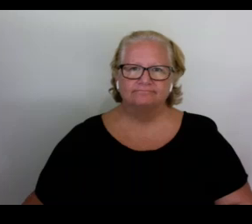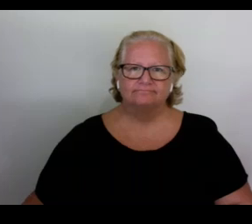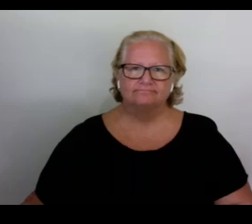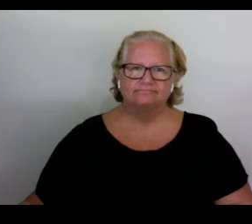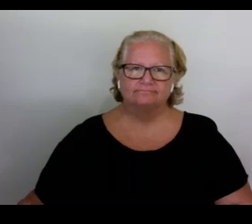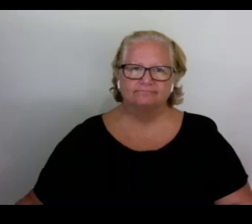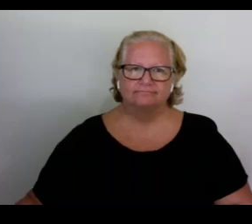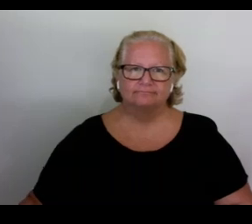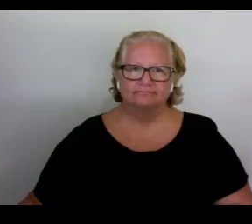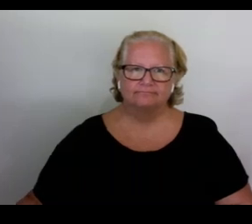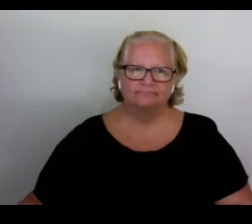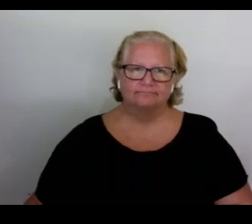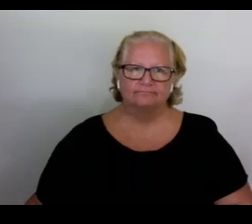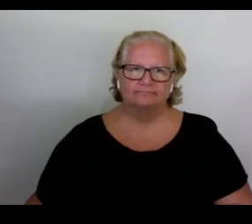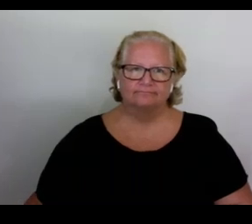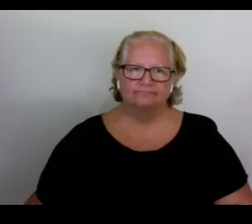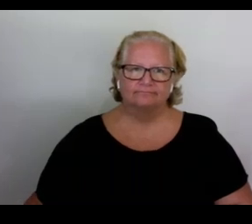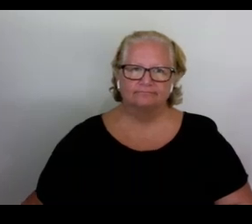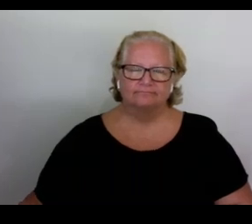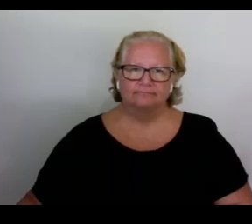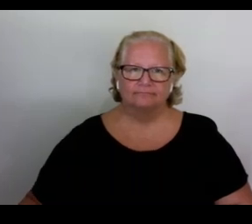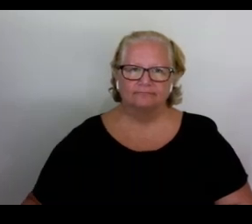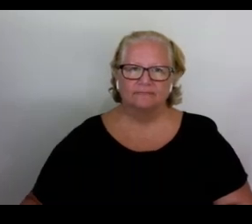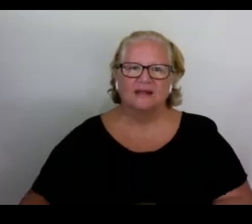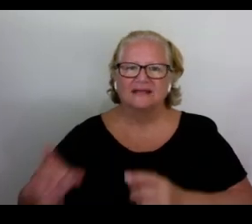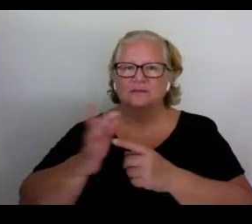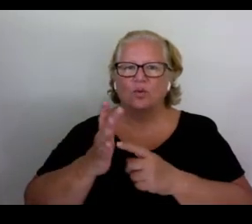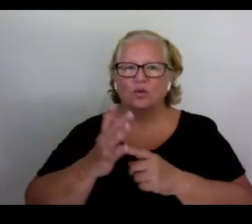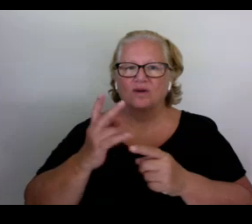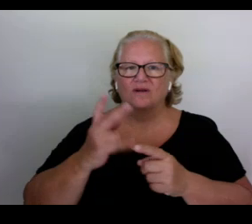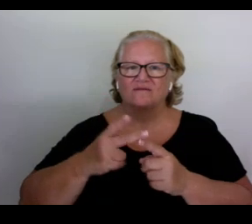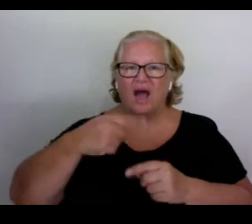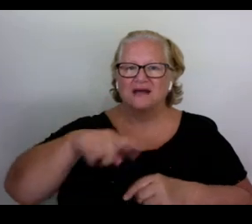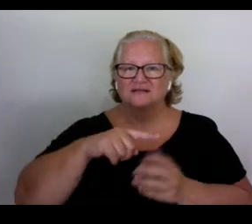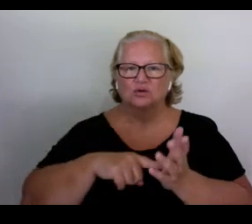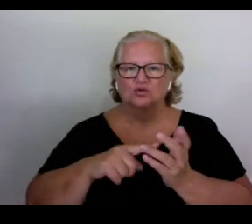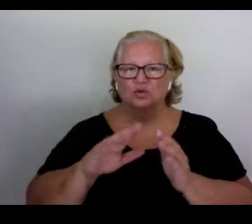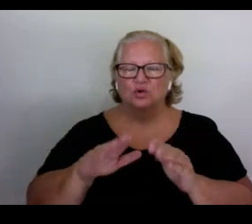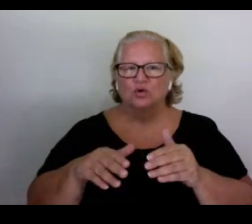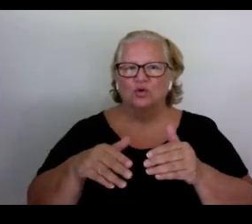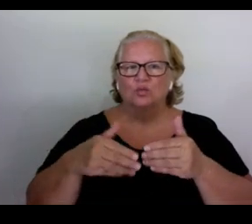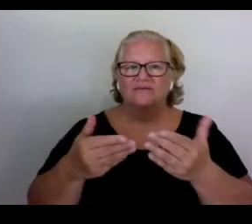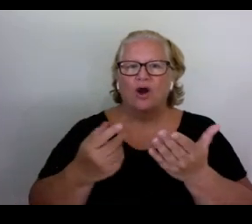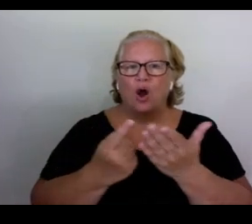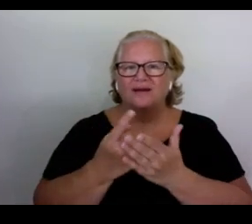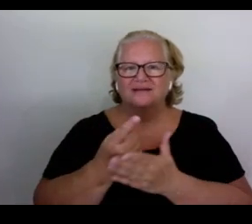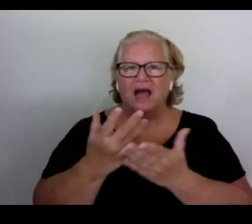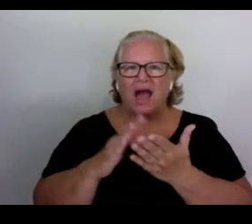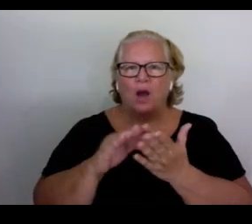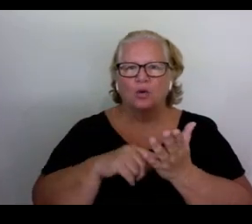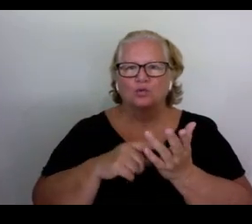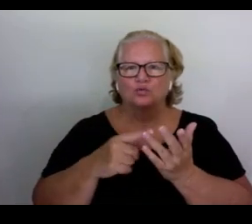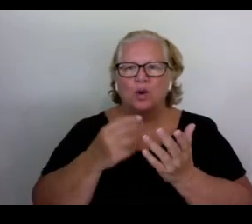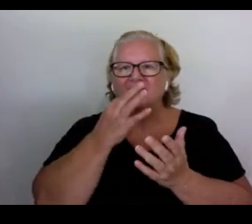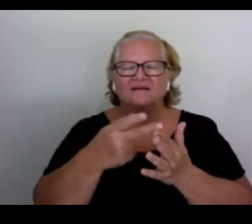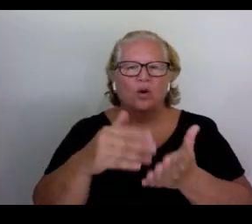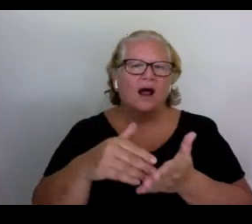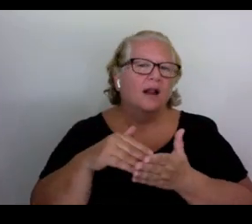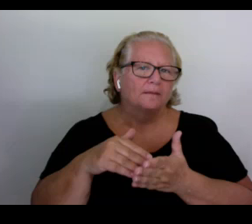in that space is us providing a way where people are comfortable to seek help. Because there's still a bit of an